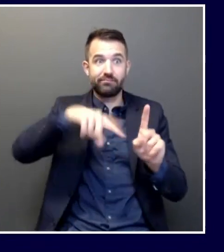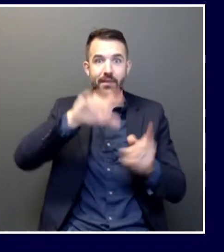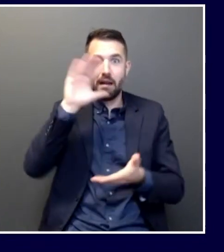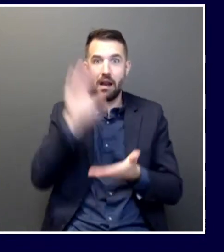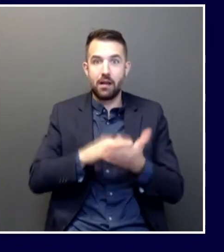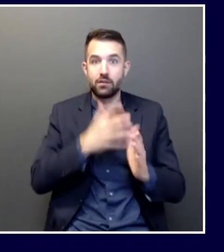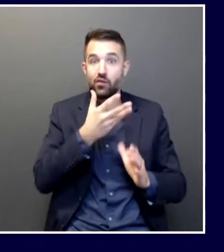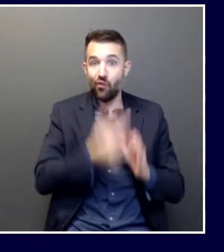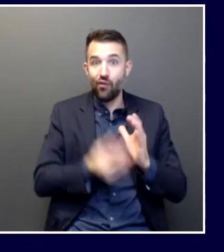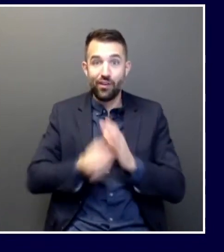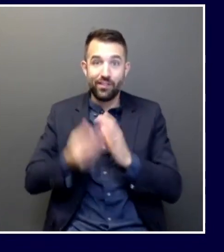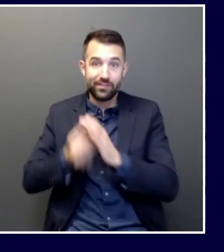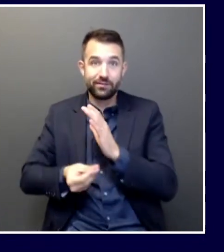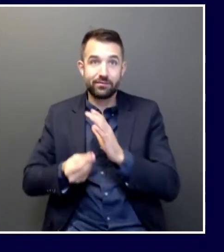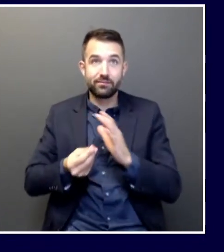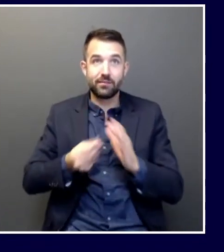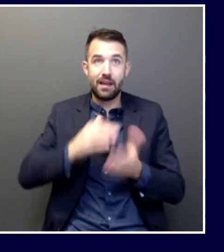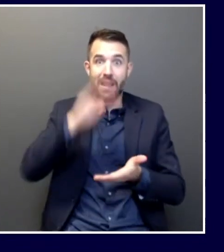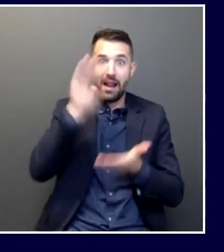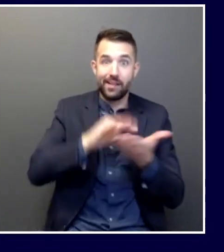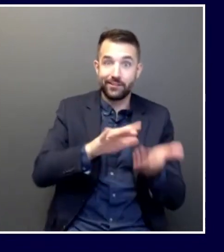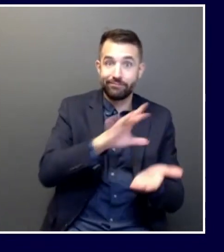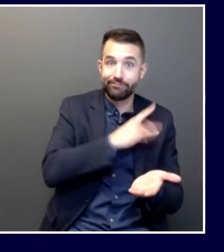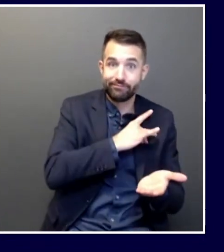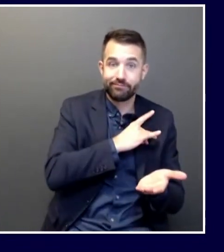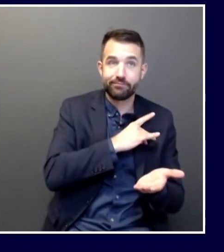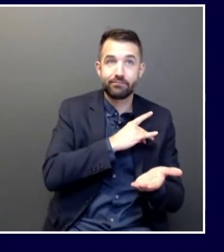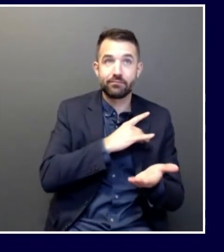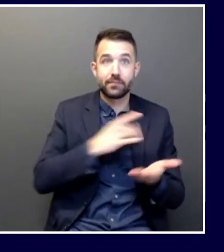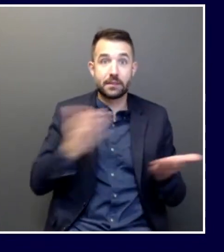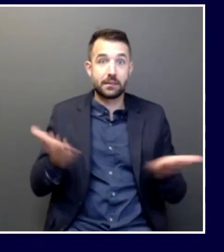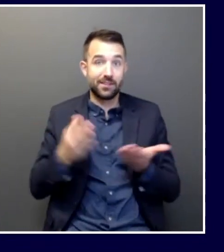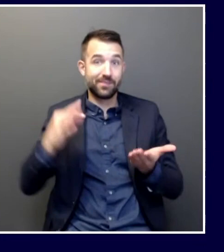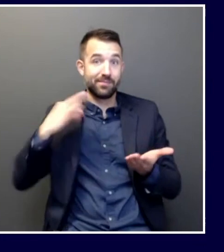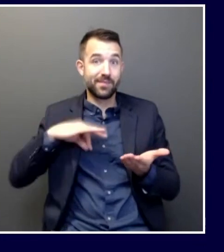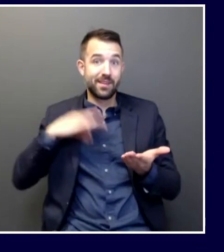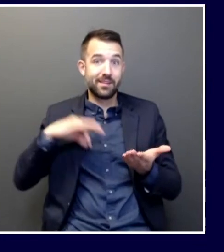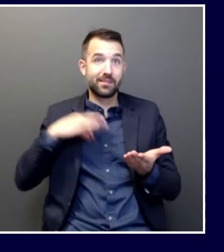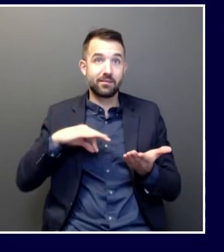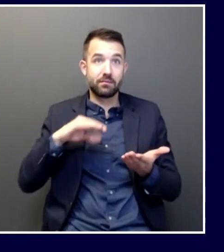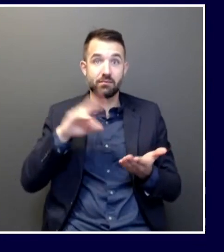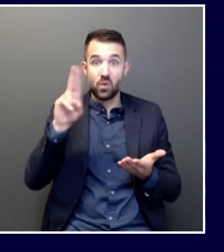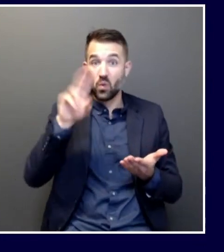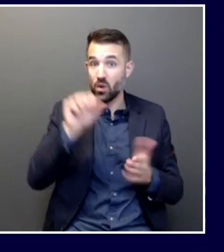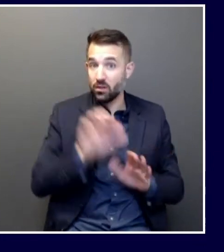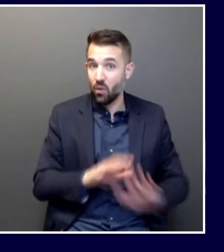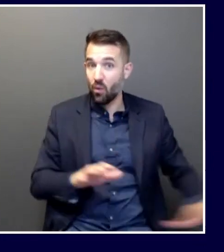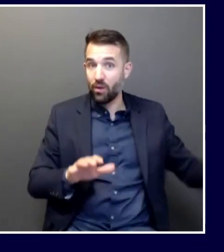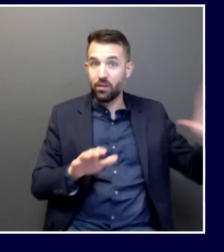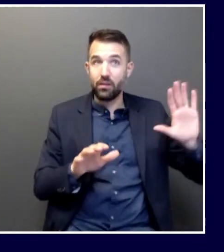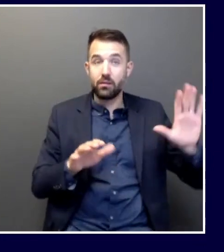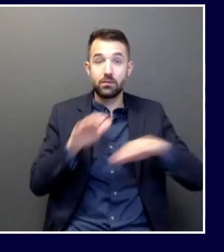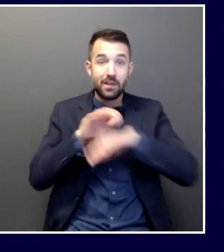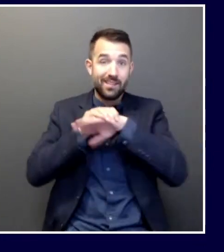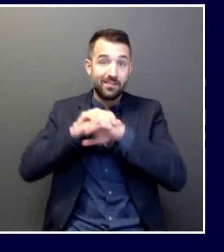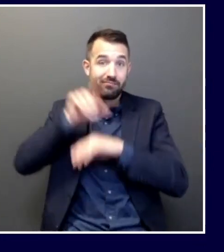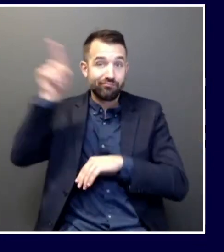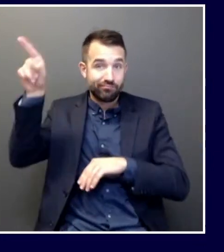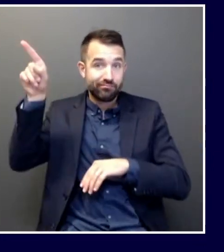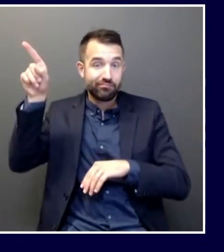a number of other states and in countries, the UK, for example, is that hasn't really happened in the manner that we hoped it